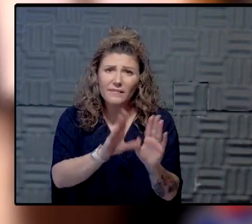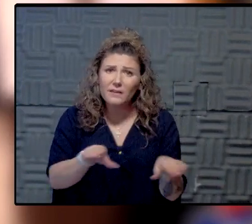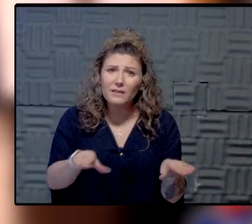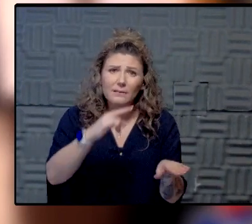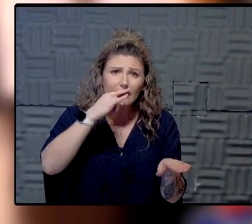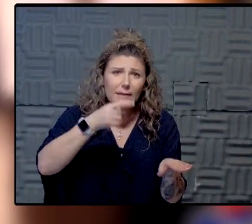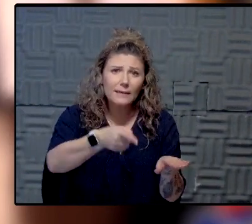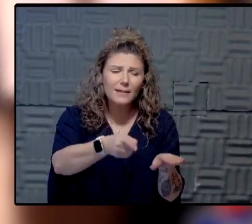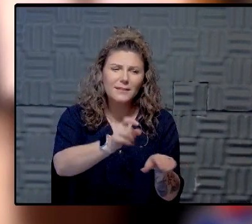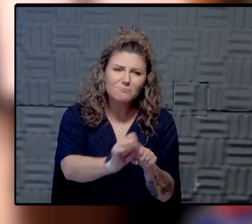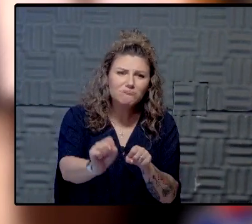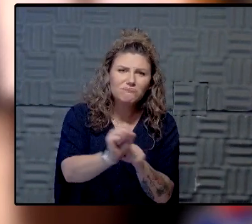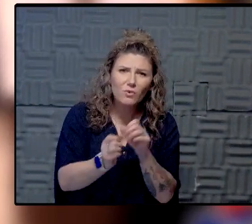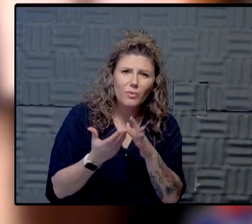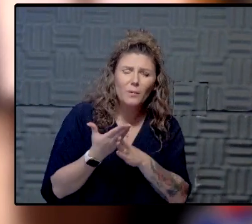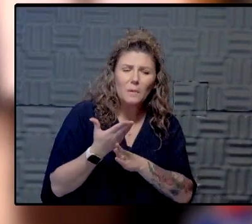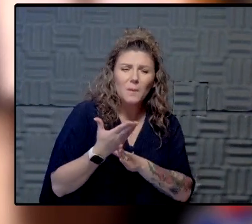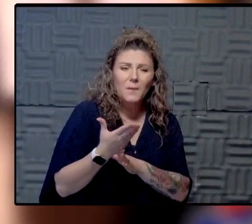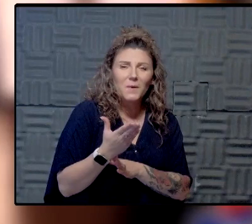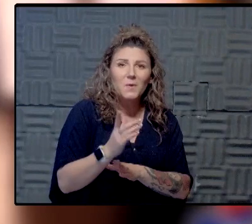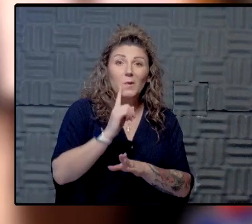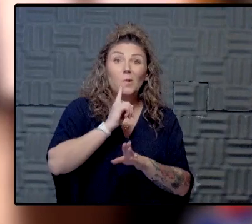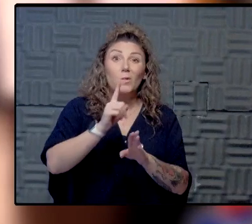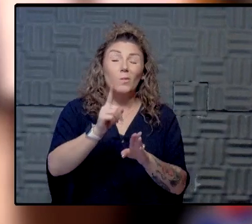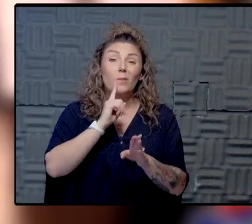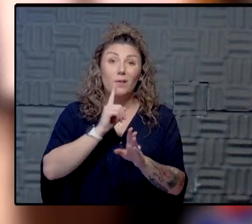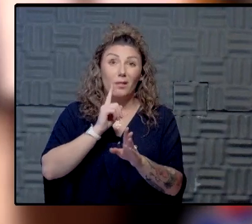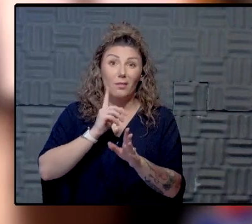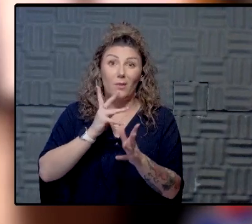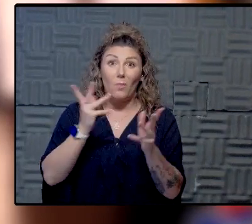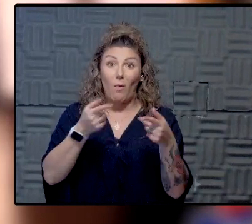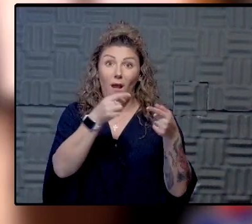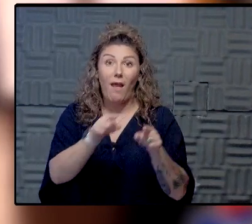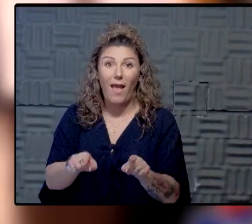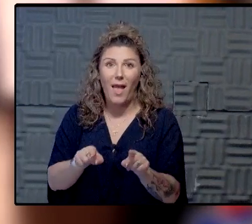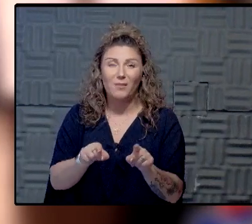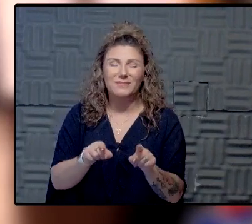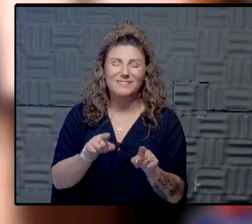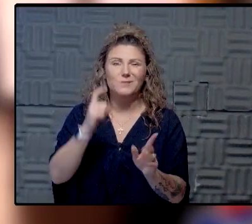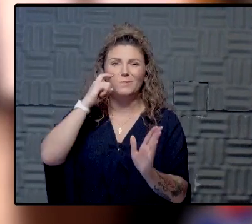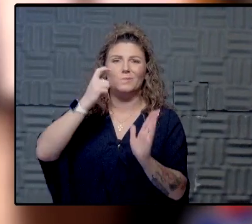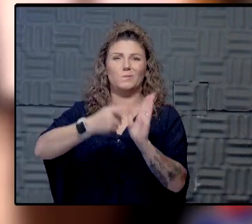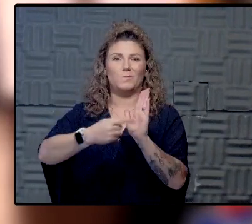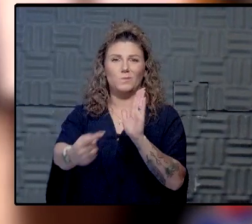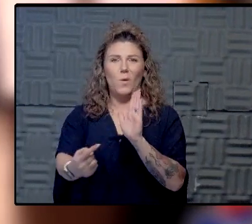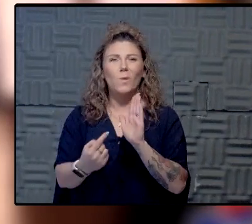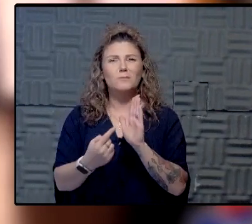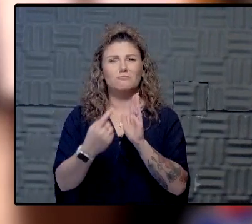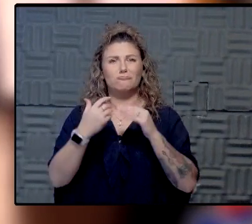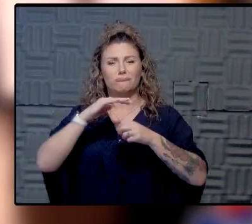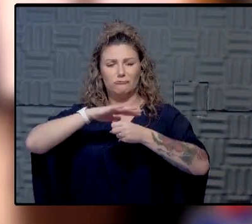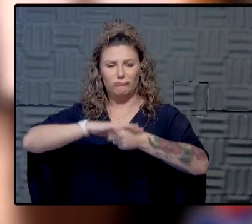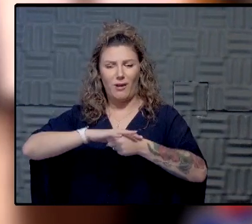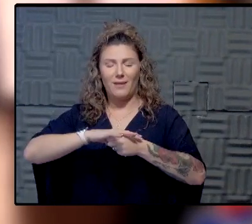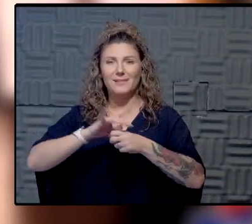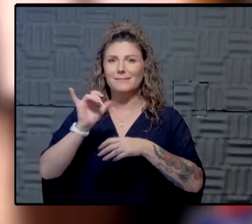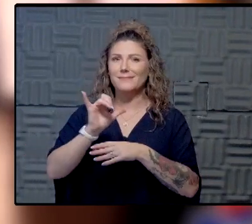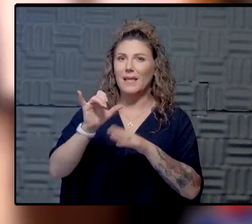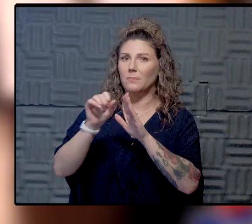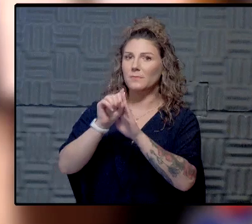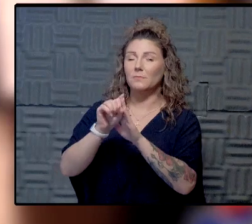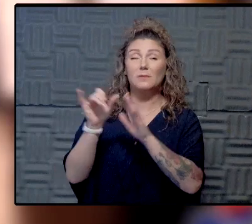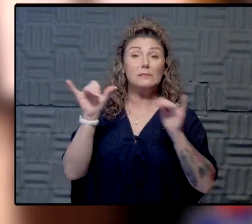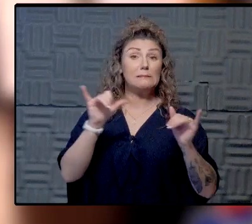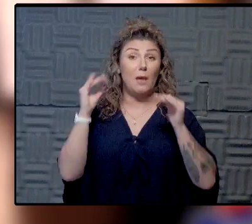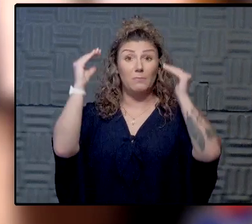on, frequently it comes down to just that they're stressed and presenting with those same kinds of symptoms that